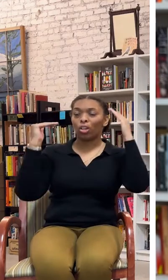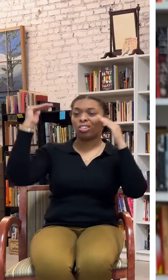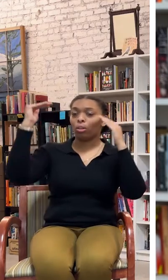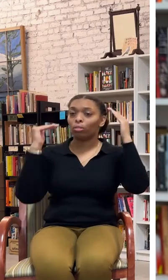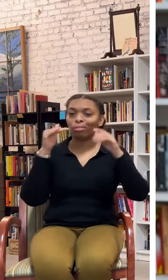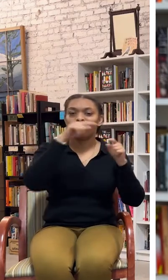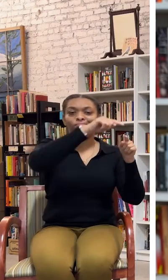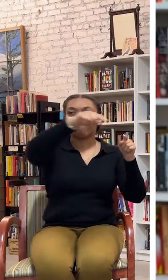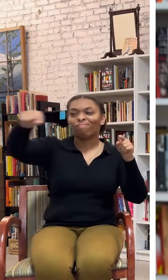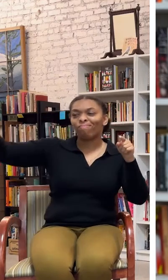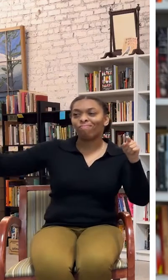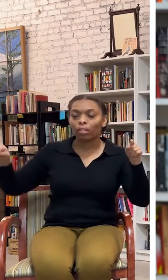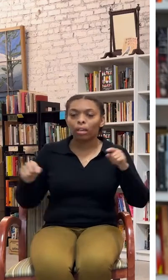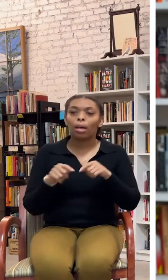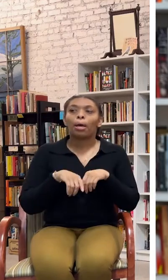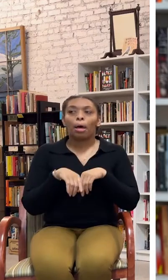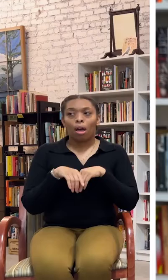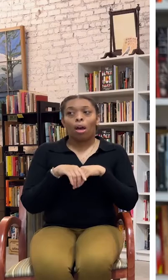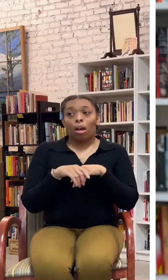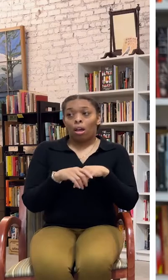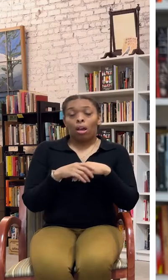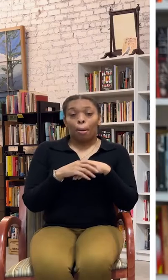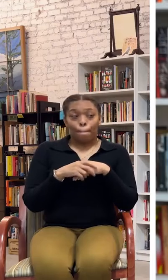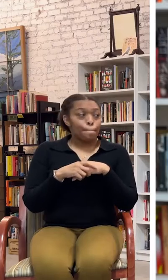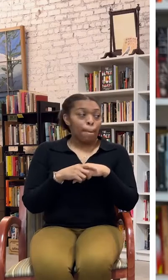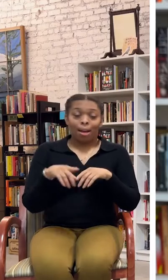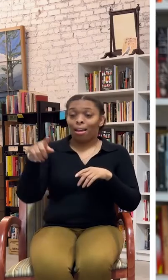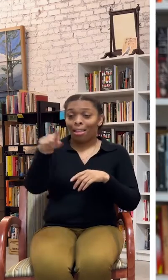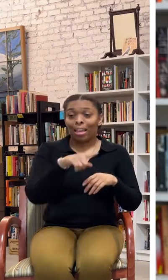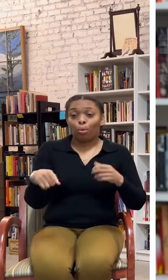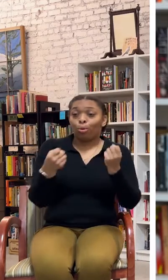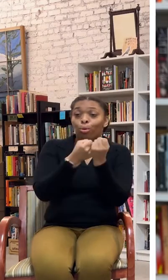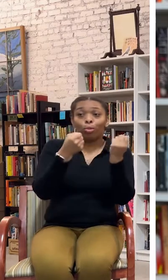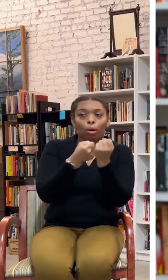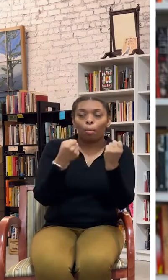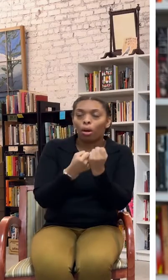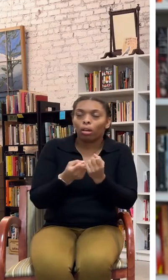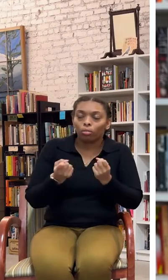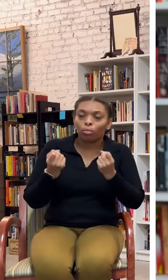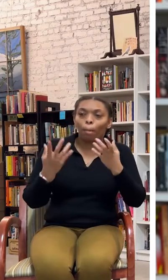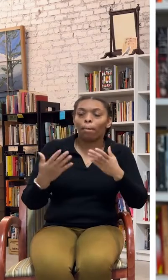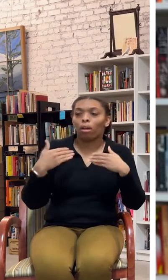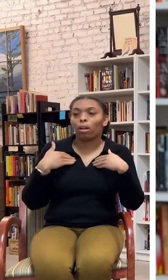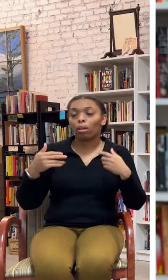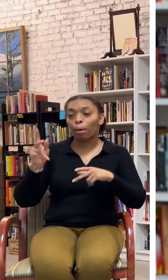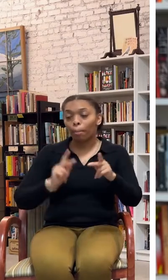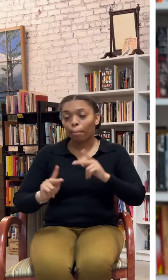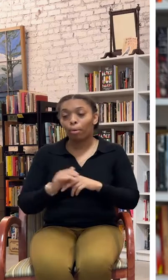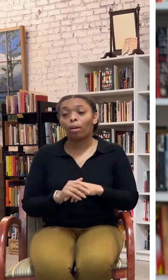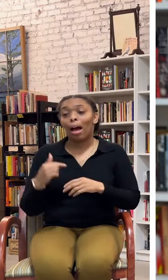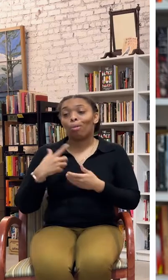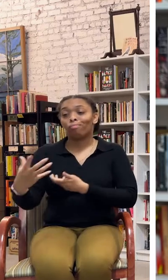almost every borough but Staten Island, who were supporting thousands of young people in New York City. I also was part of